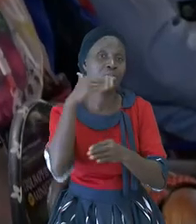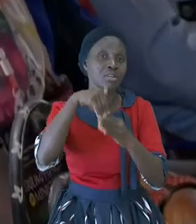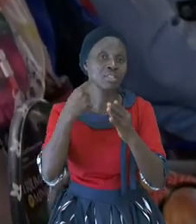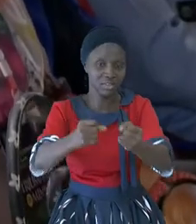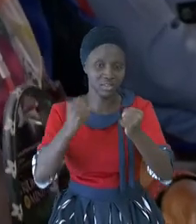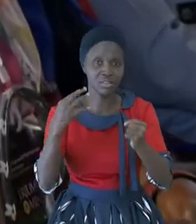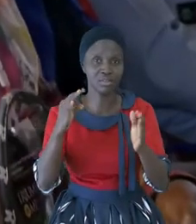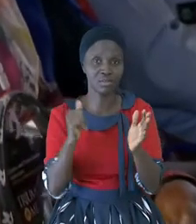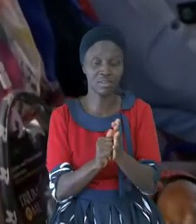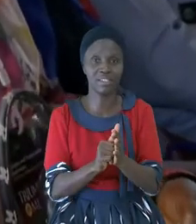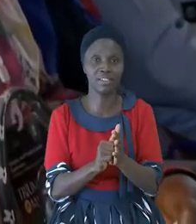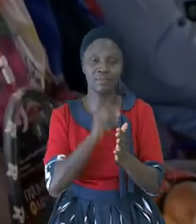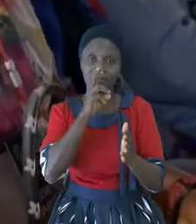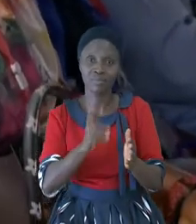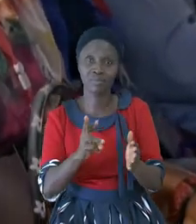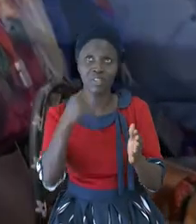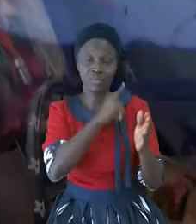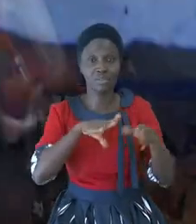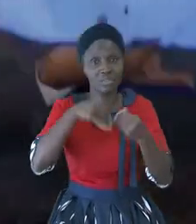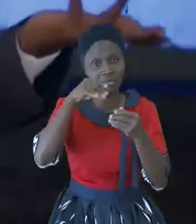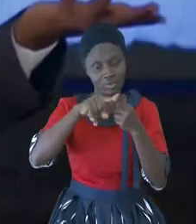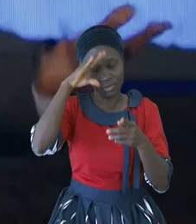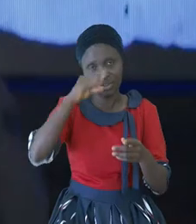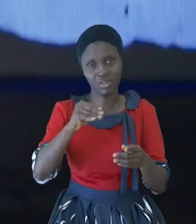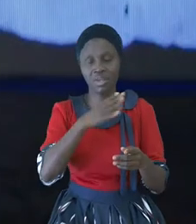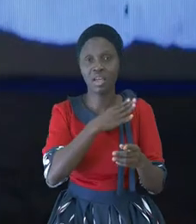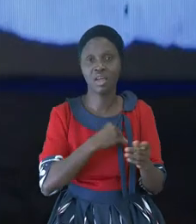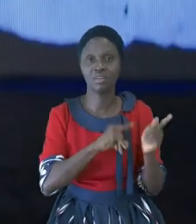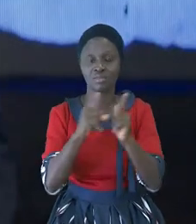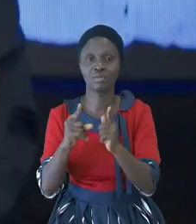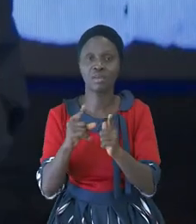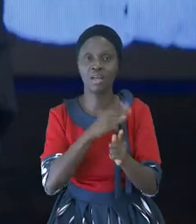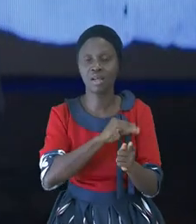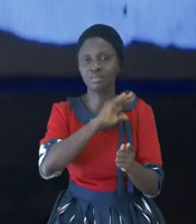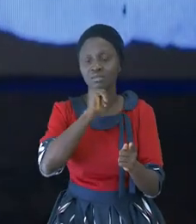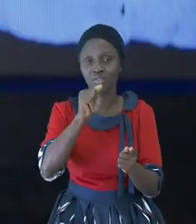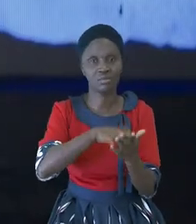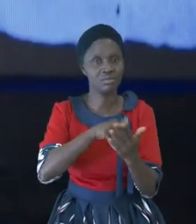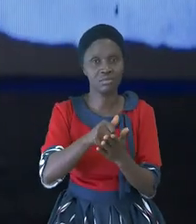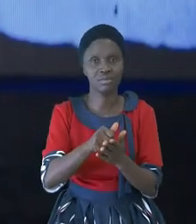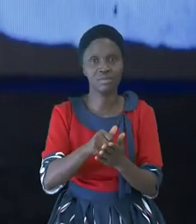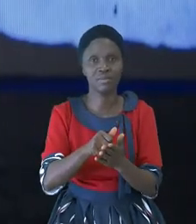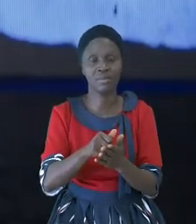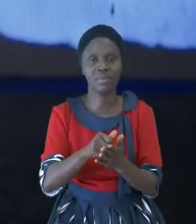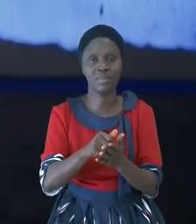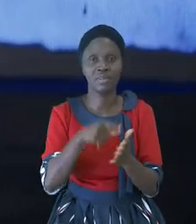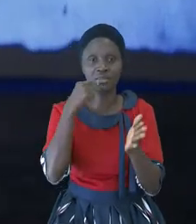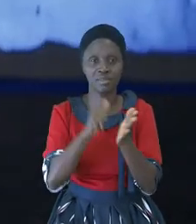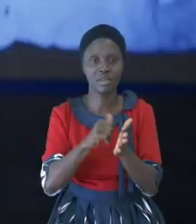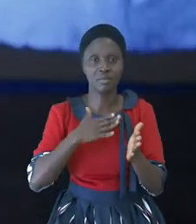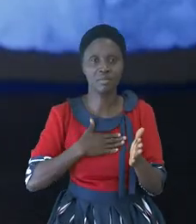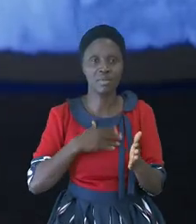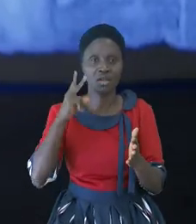life. My yoke is easy and my burden is light.